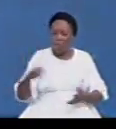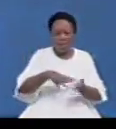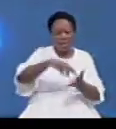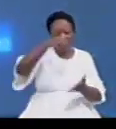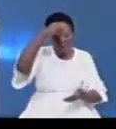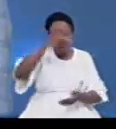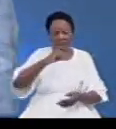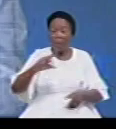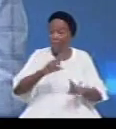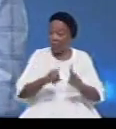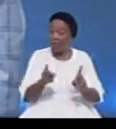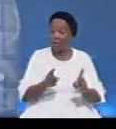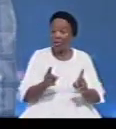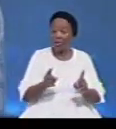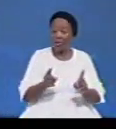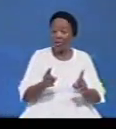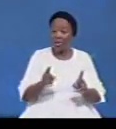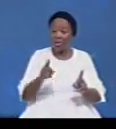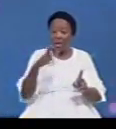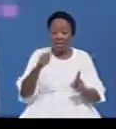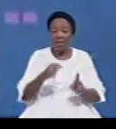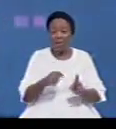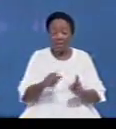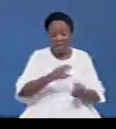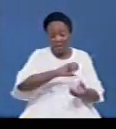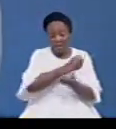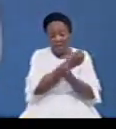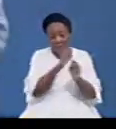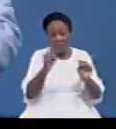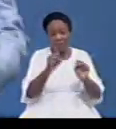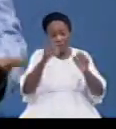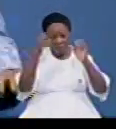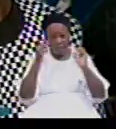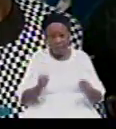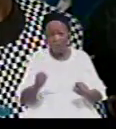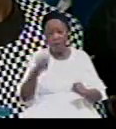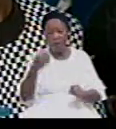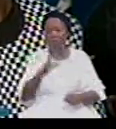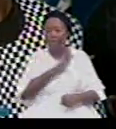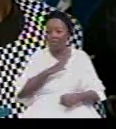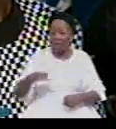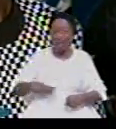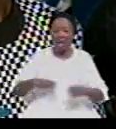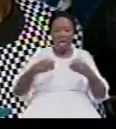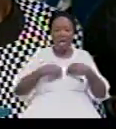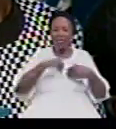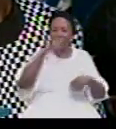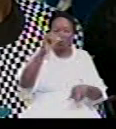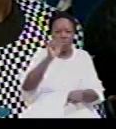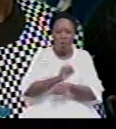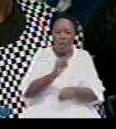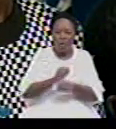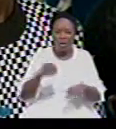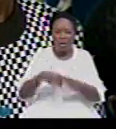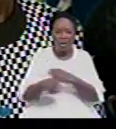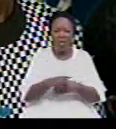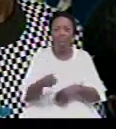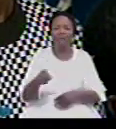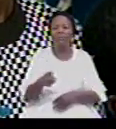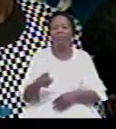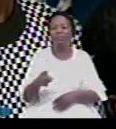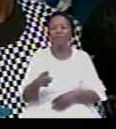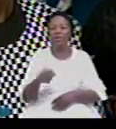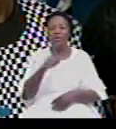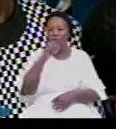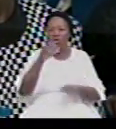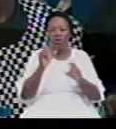But the regenerating power of Christ has not worked in them, not able